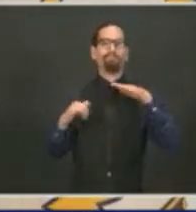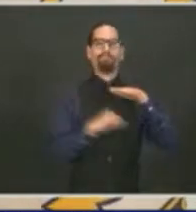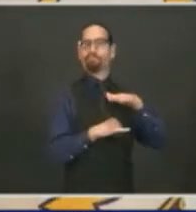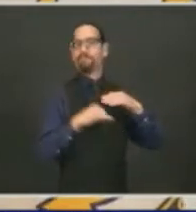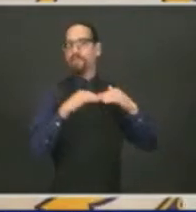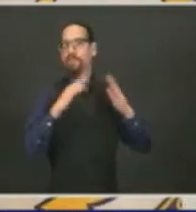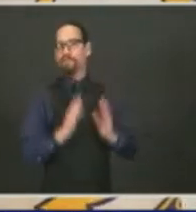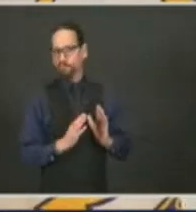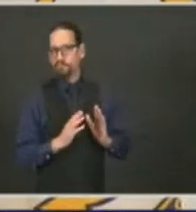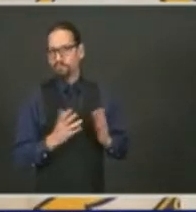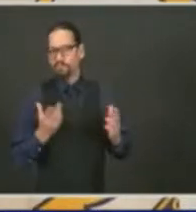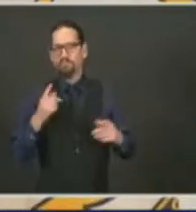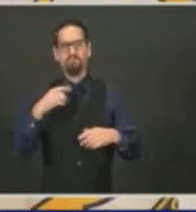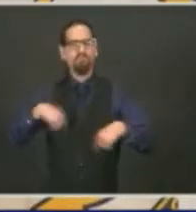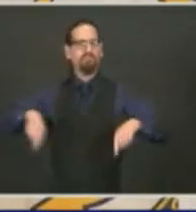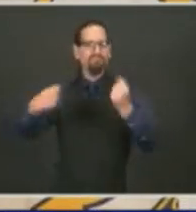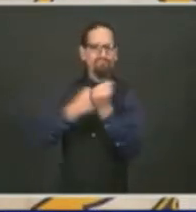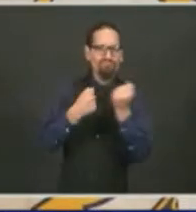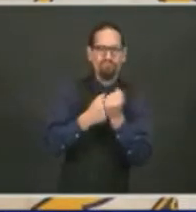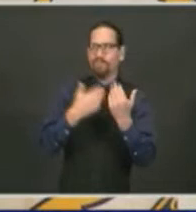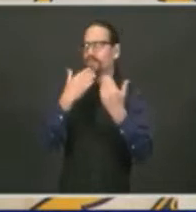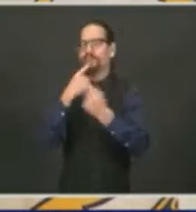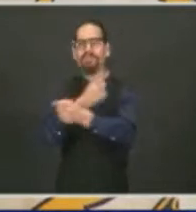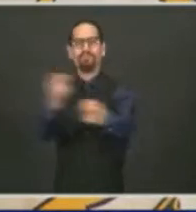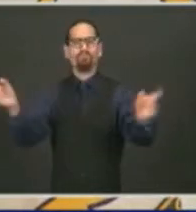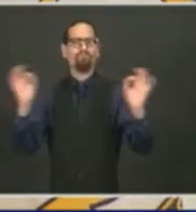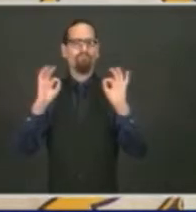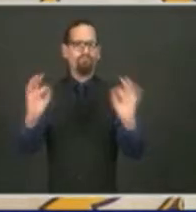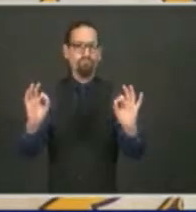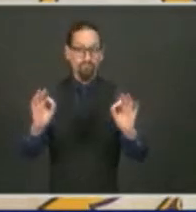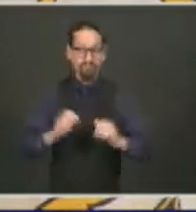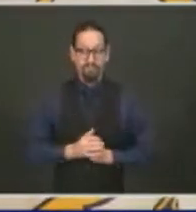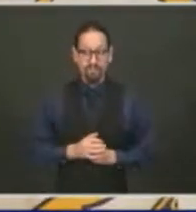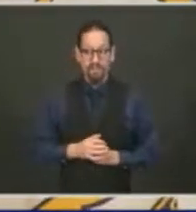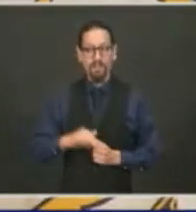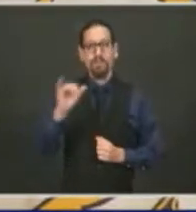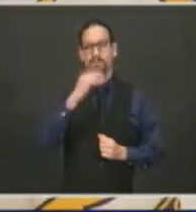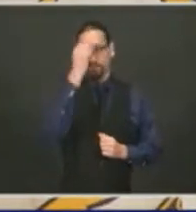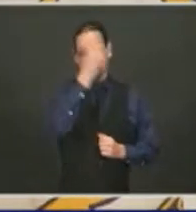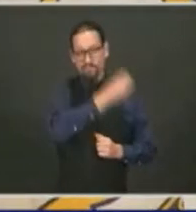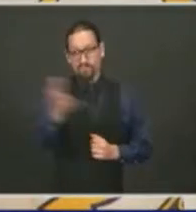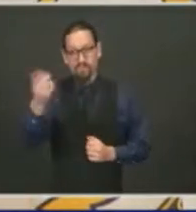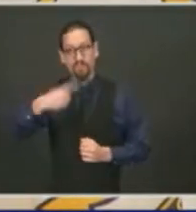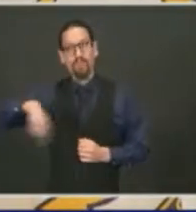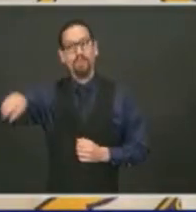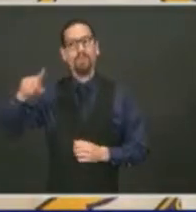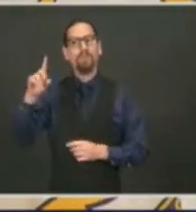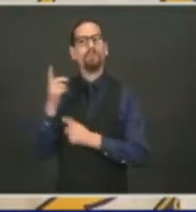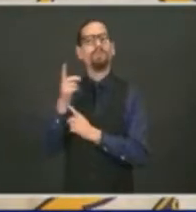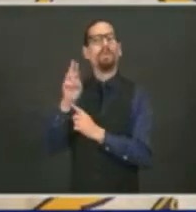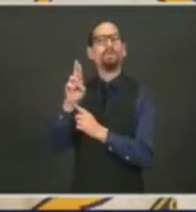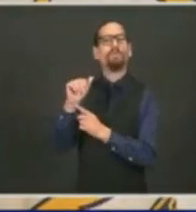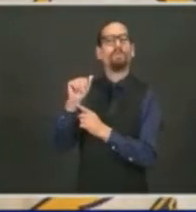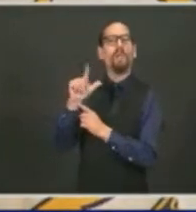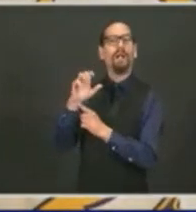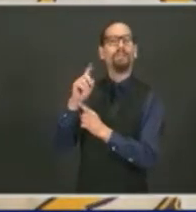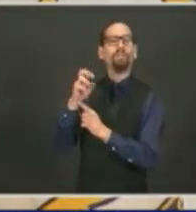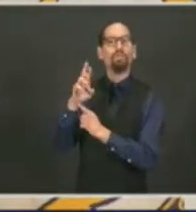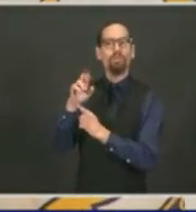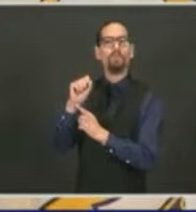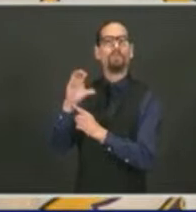kindness. I also want to report that Dr. Alexander Scott, who did test positive, is at